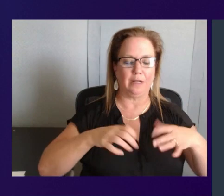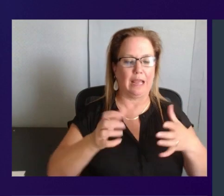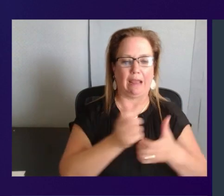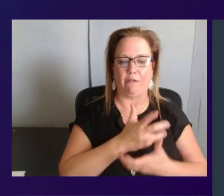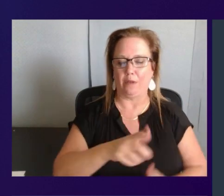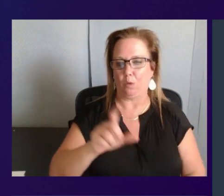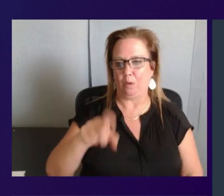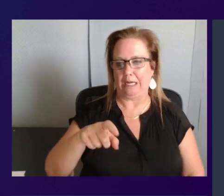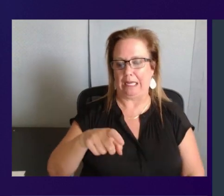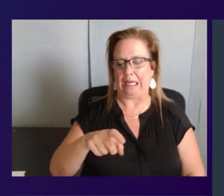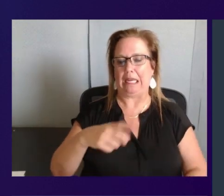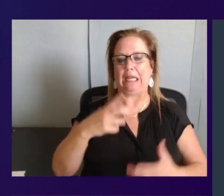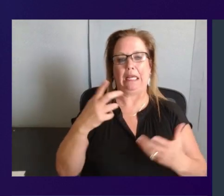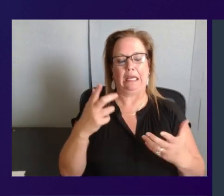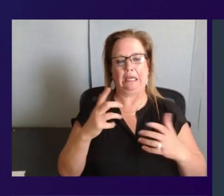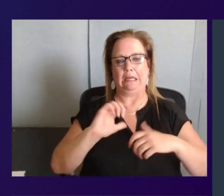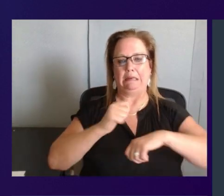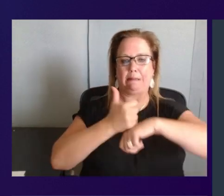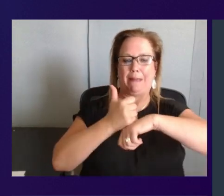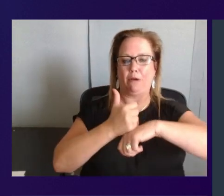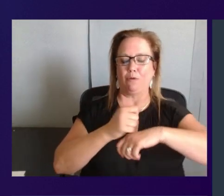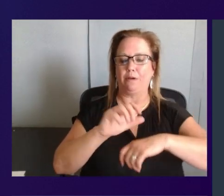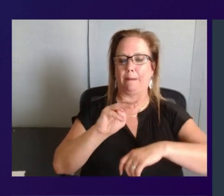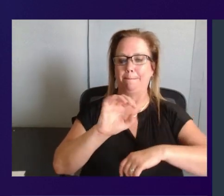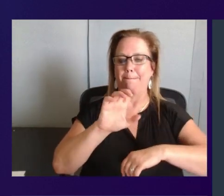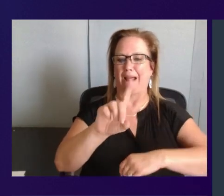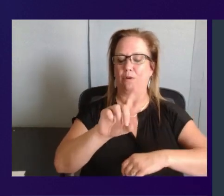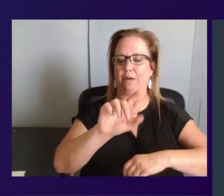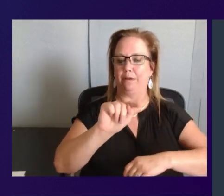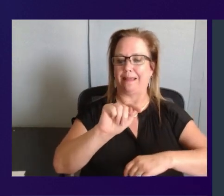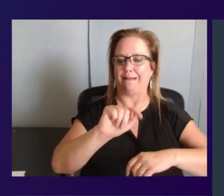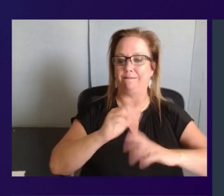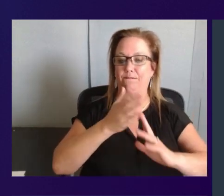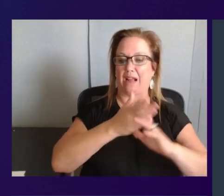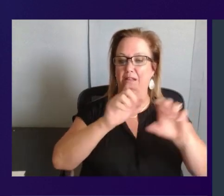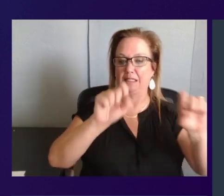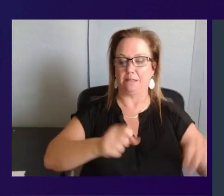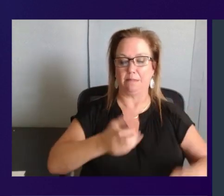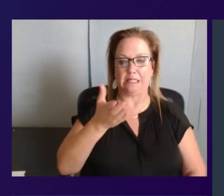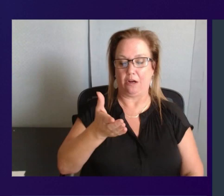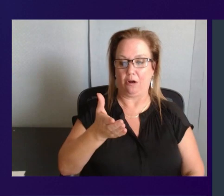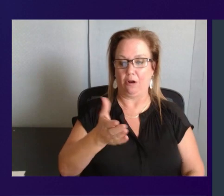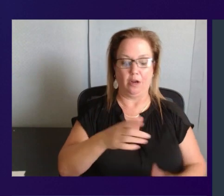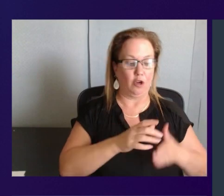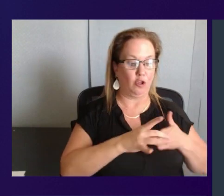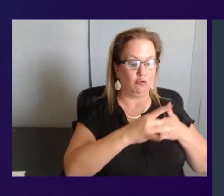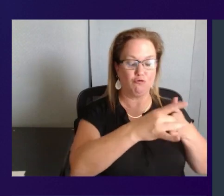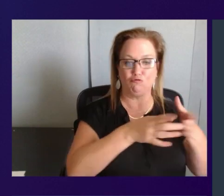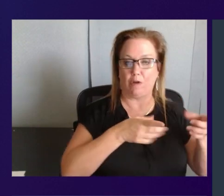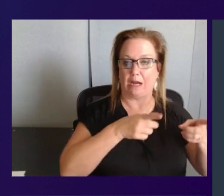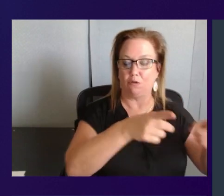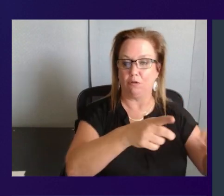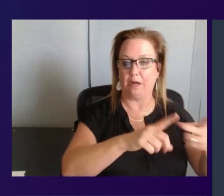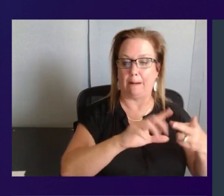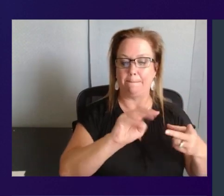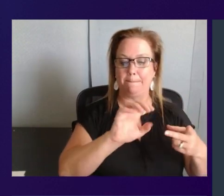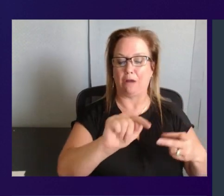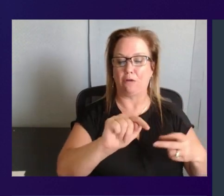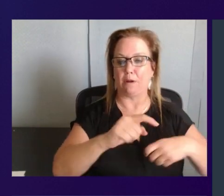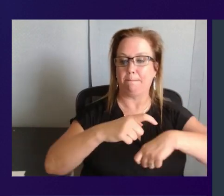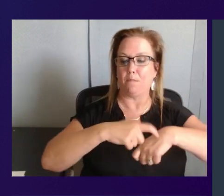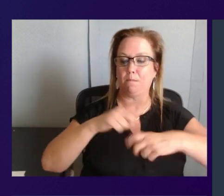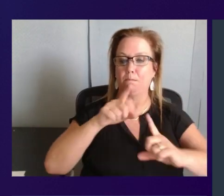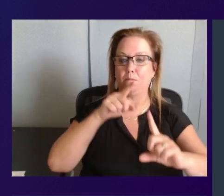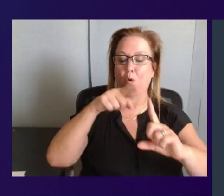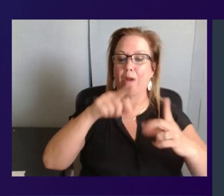need to be able to mount that file system is right here in the console. You can determine your root directory, you can create your mount point, you can associate the